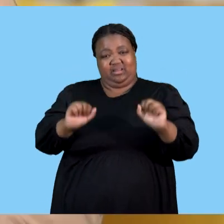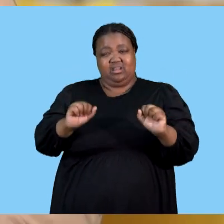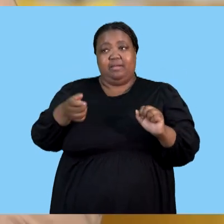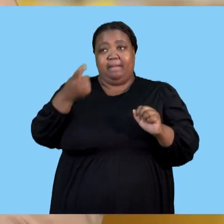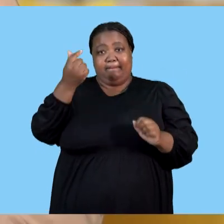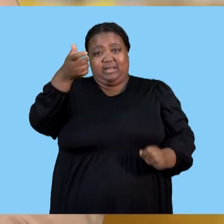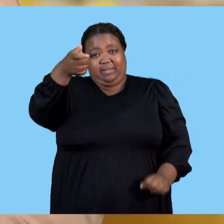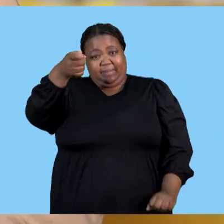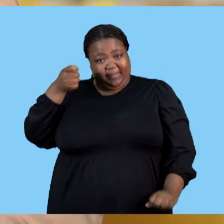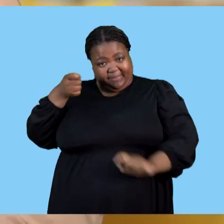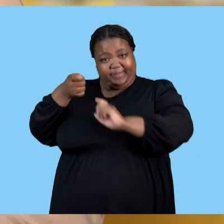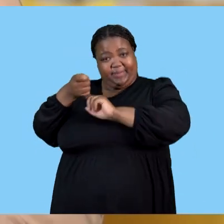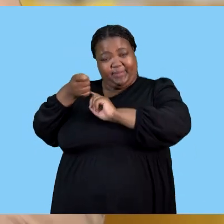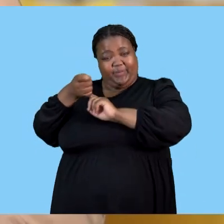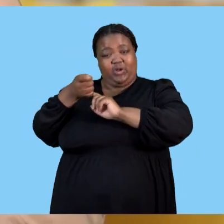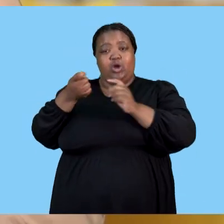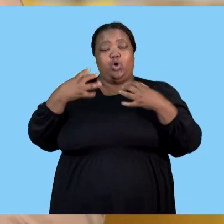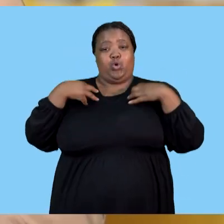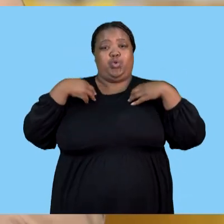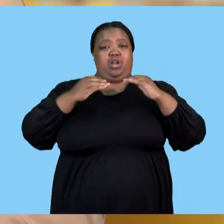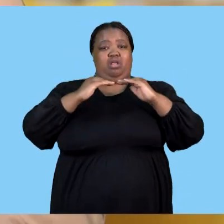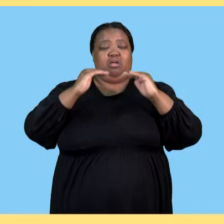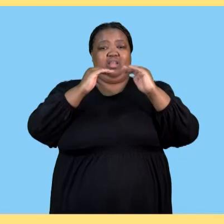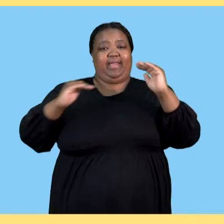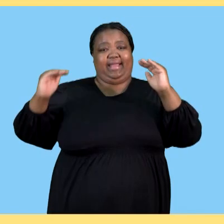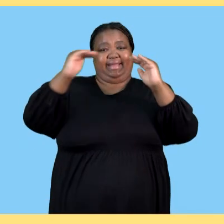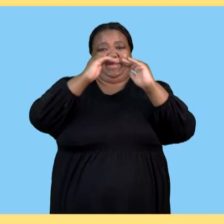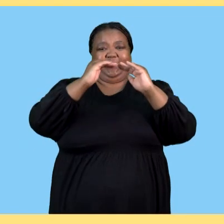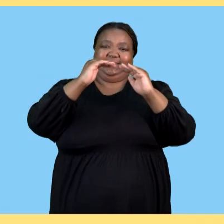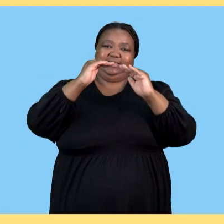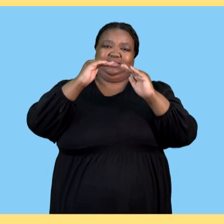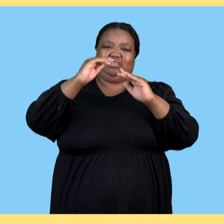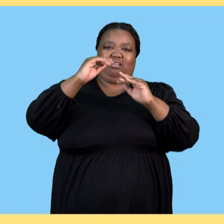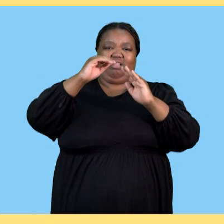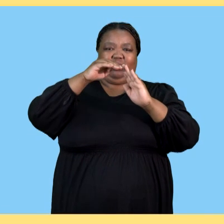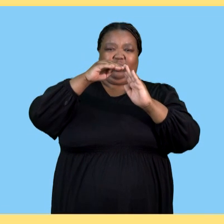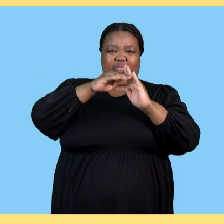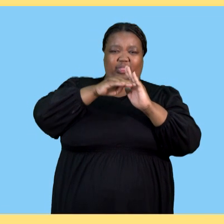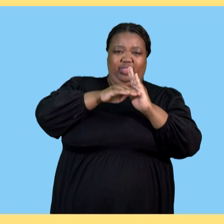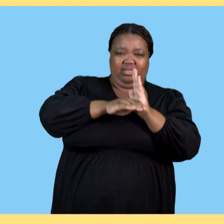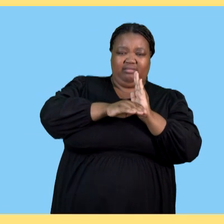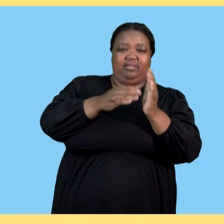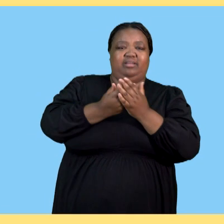owner's equity. So when I come here, I'll then say minus drawings.